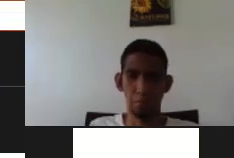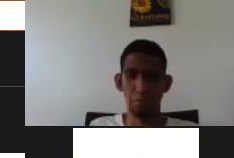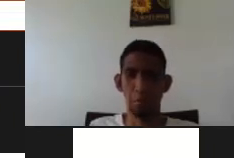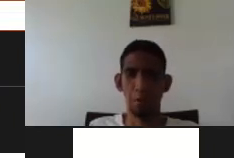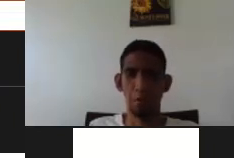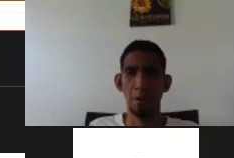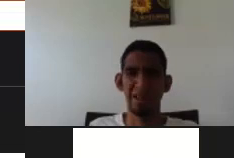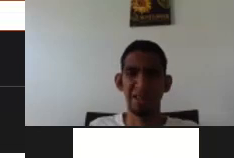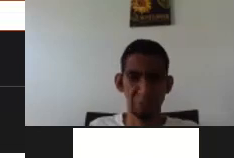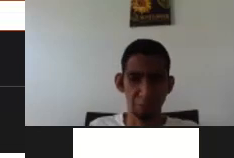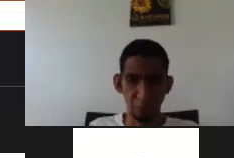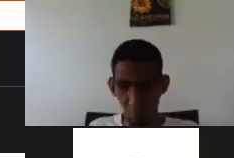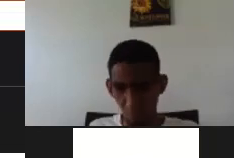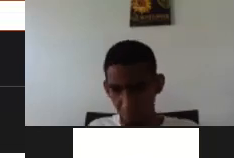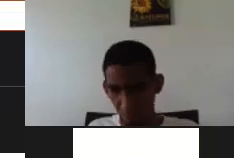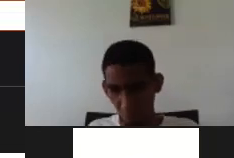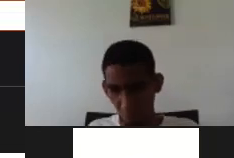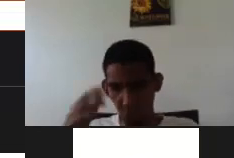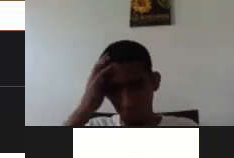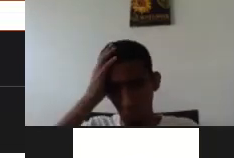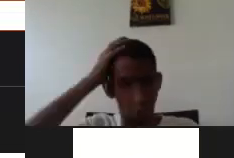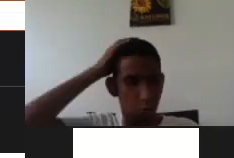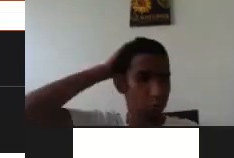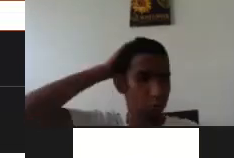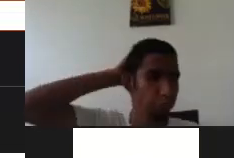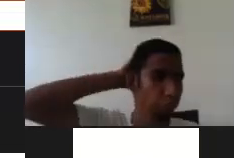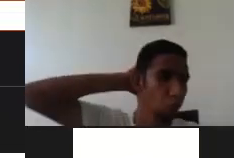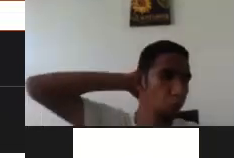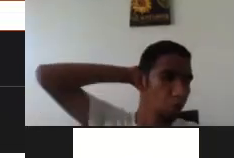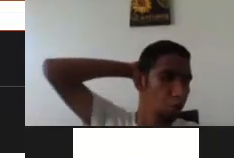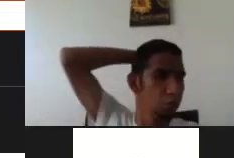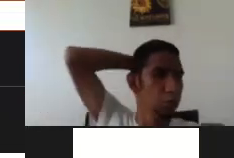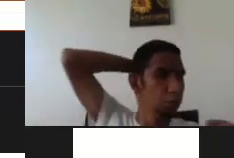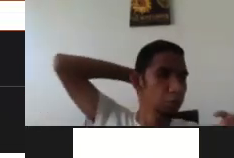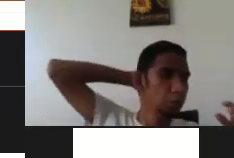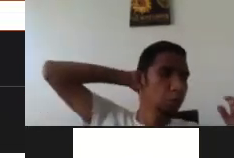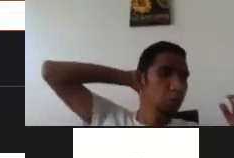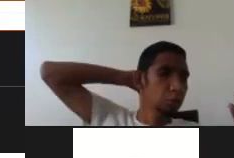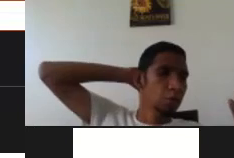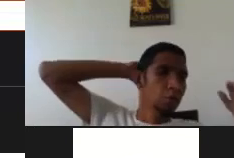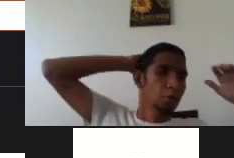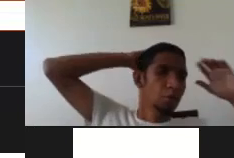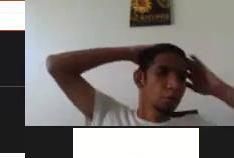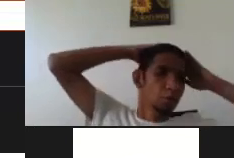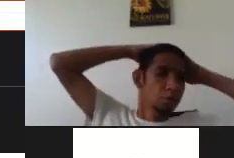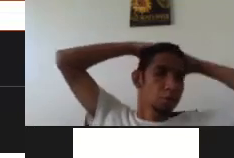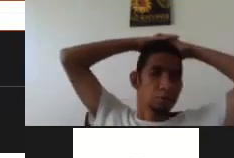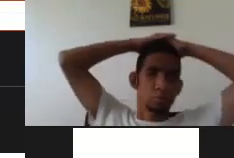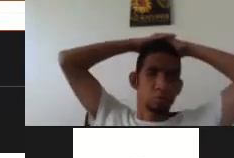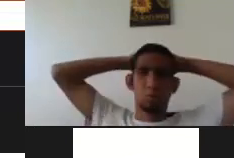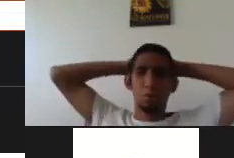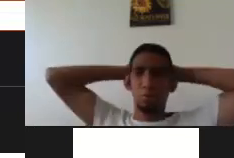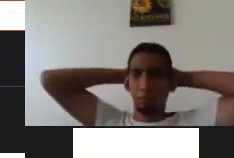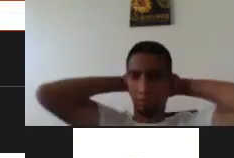all included in the Social Determinants of Health survey. And we as people with disabilities know that social determinants of health do play a large